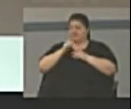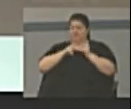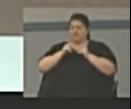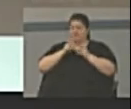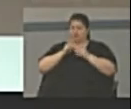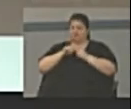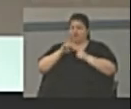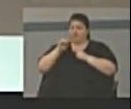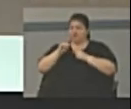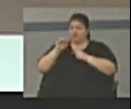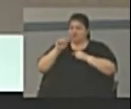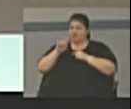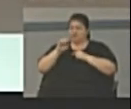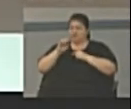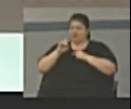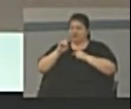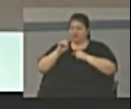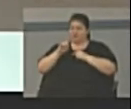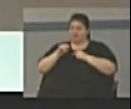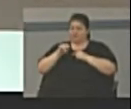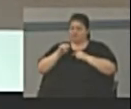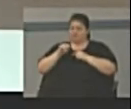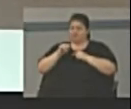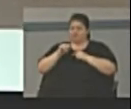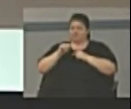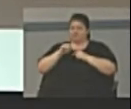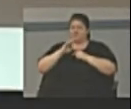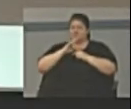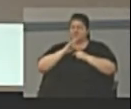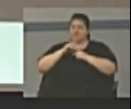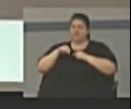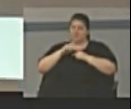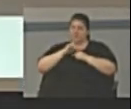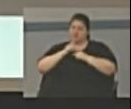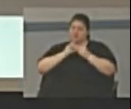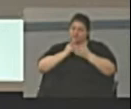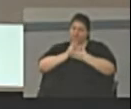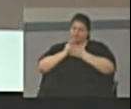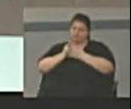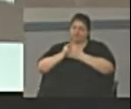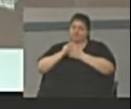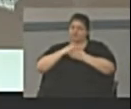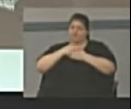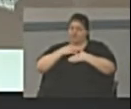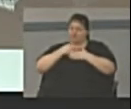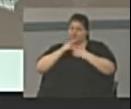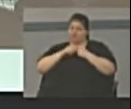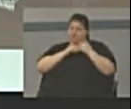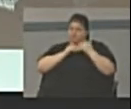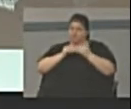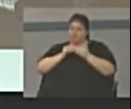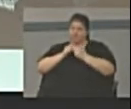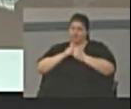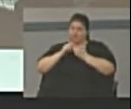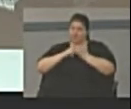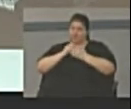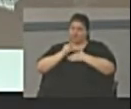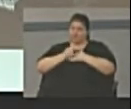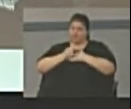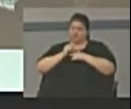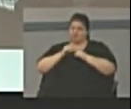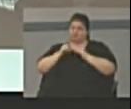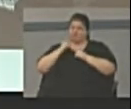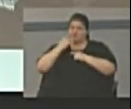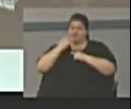controlling what they may want to say or not. But we are here as a resource. We're happy to move forward with the project. And rather than take much